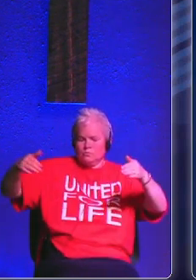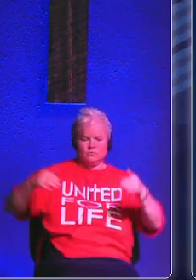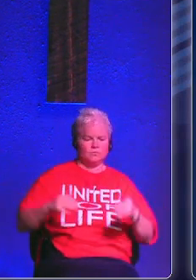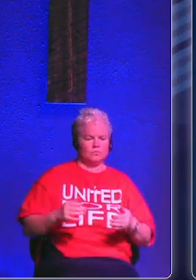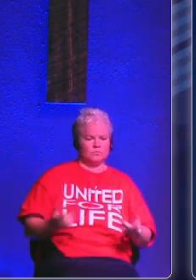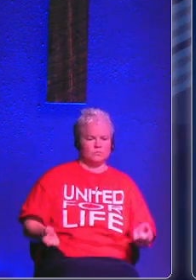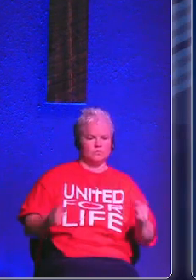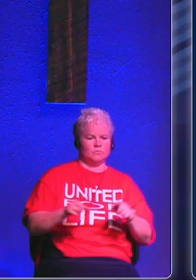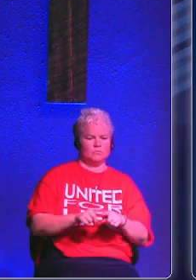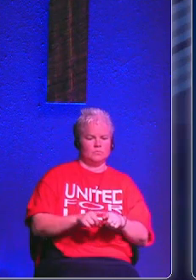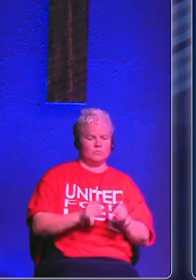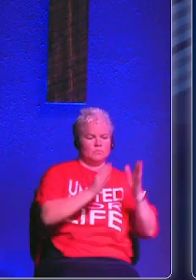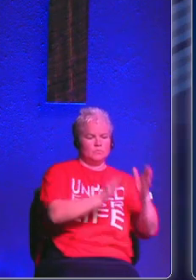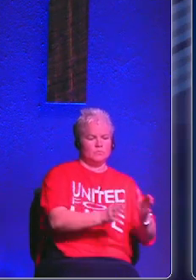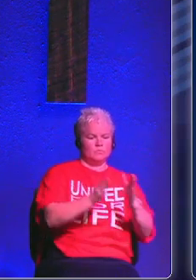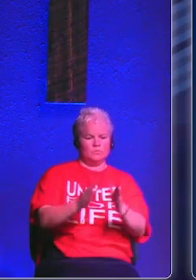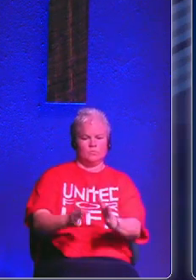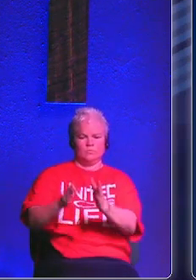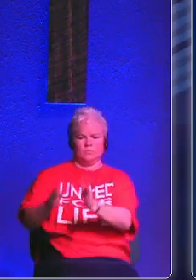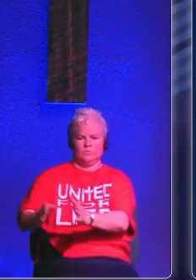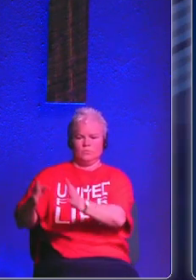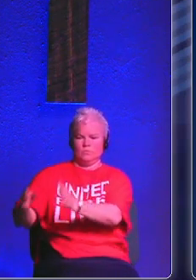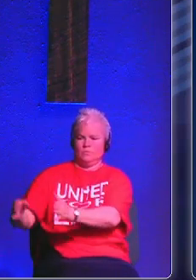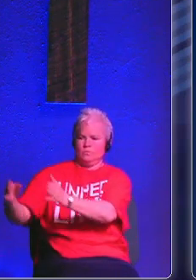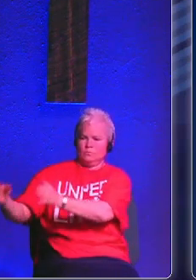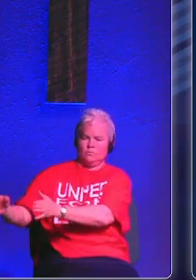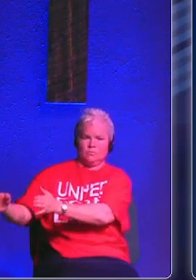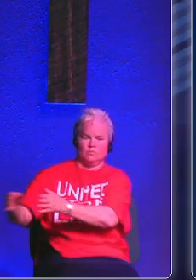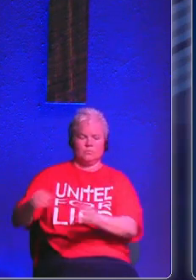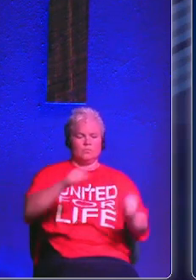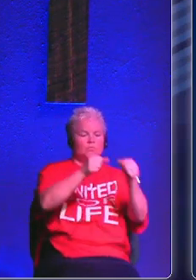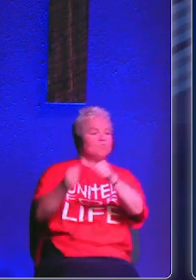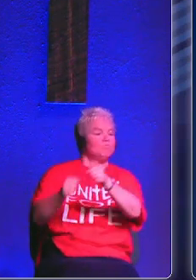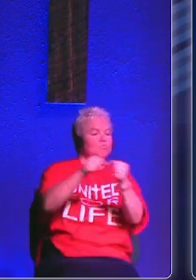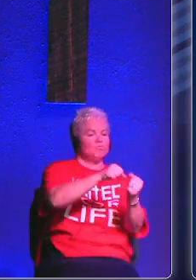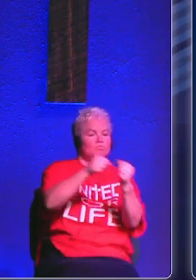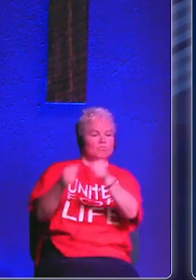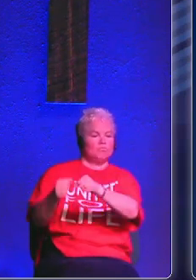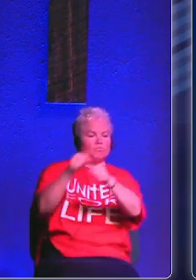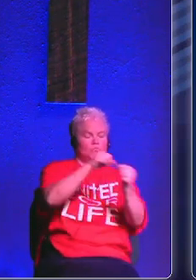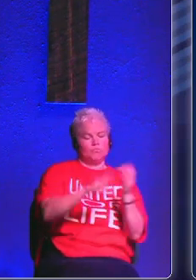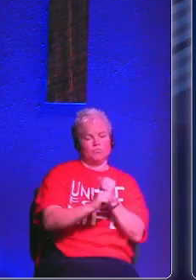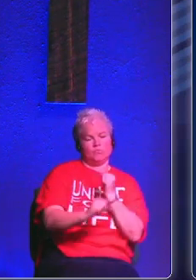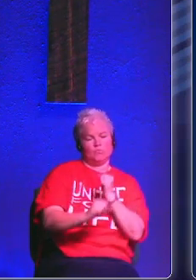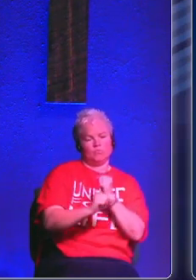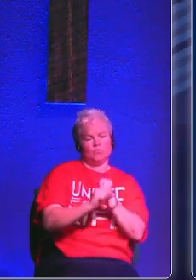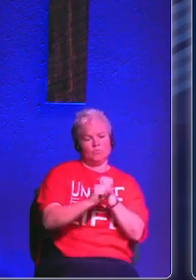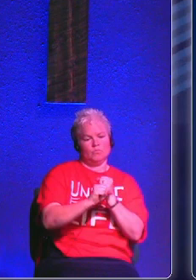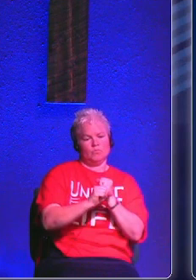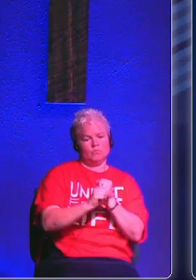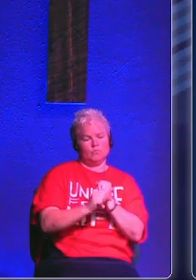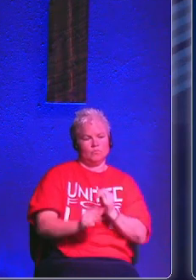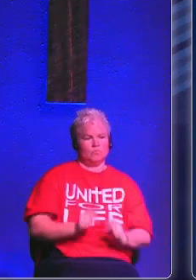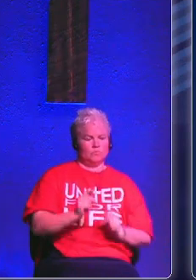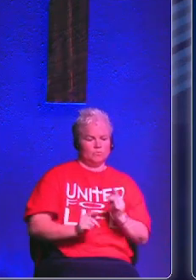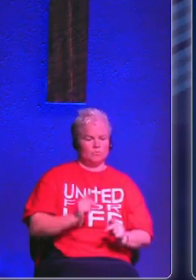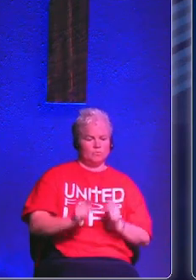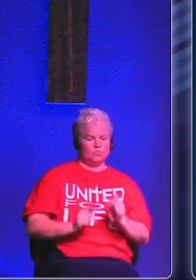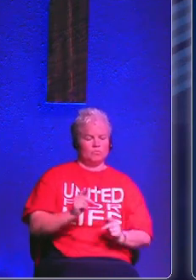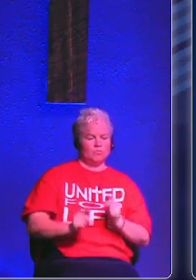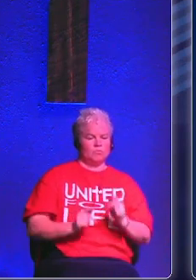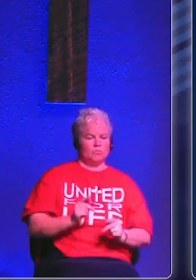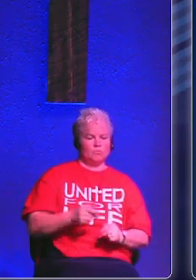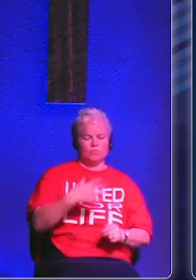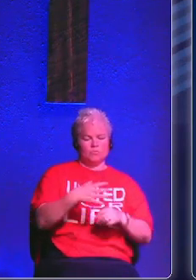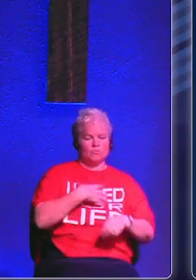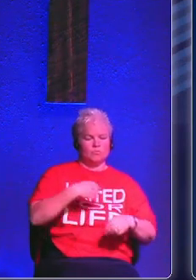Something's happening outside. Our parking lot seems to be shrinking because there's just not room for people anymore. When